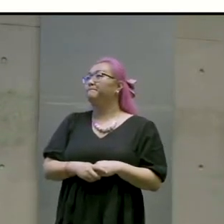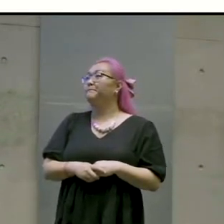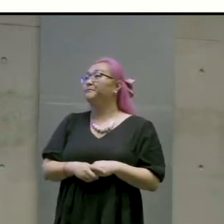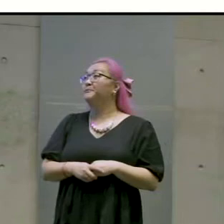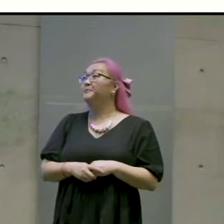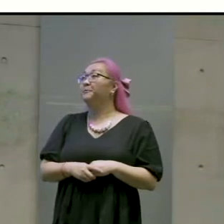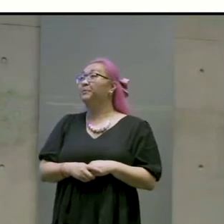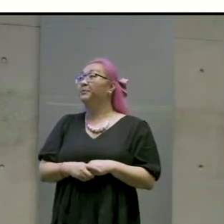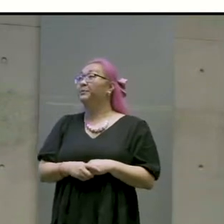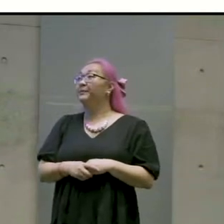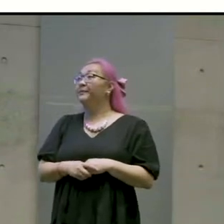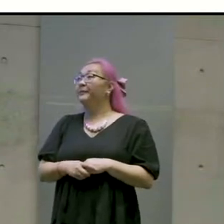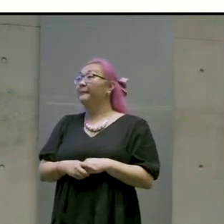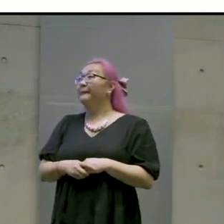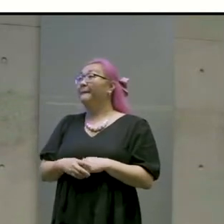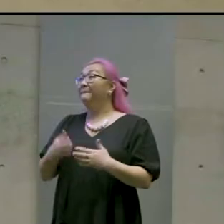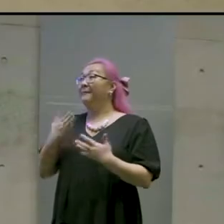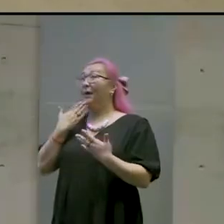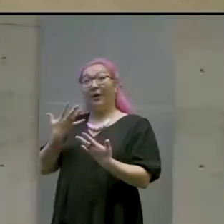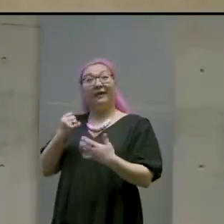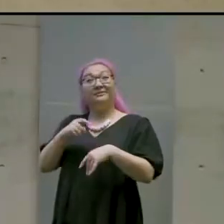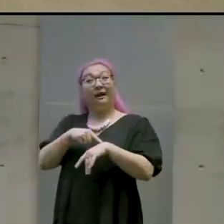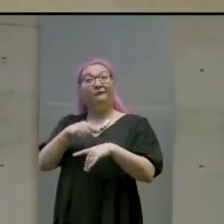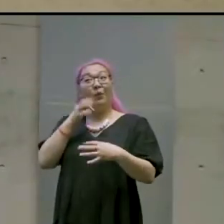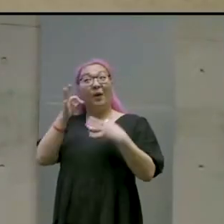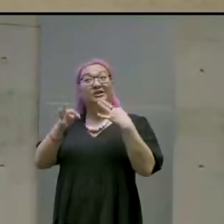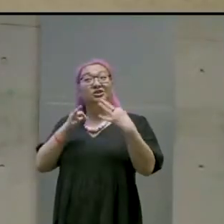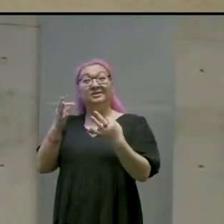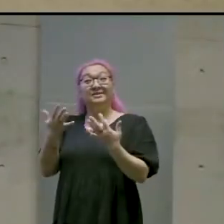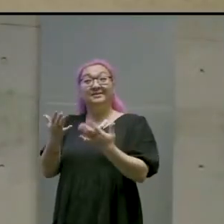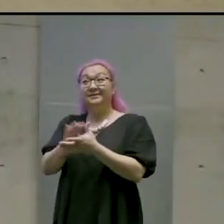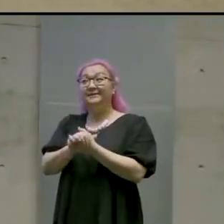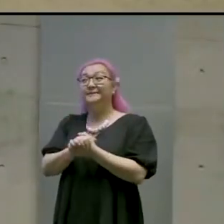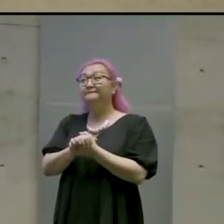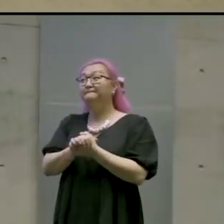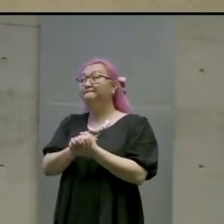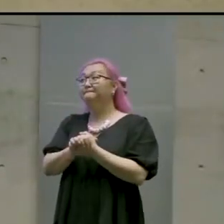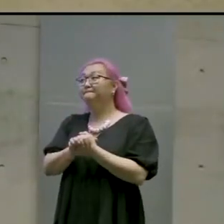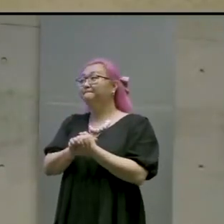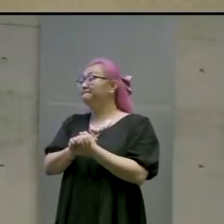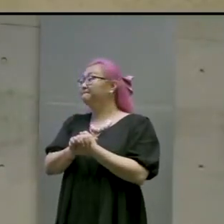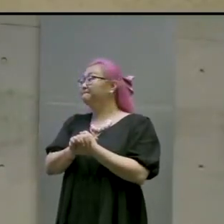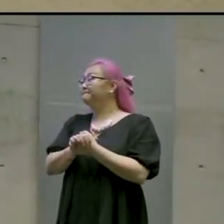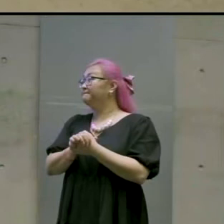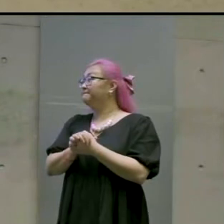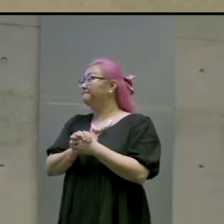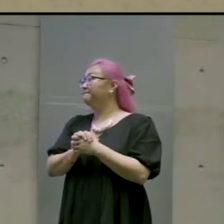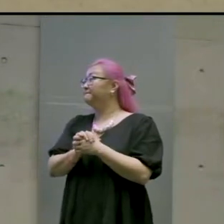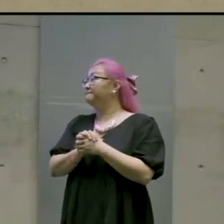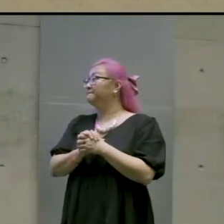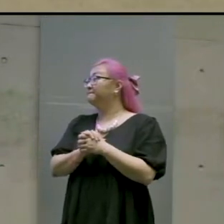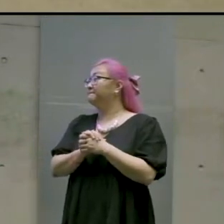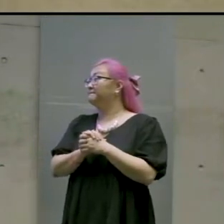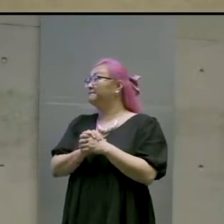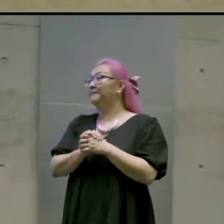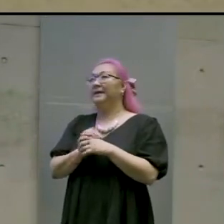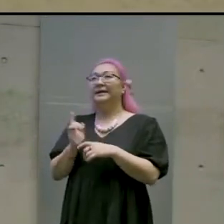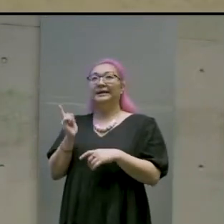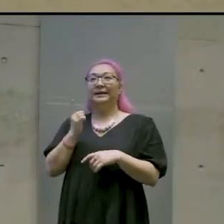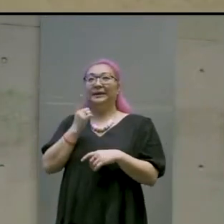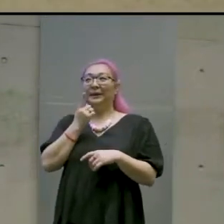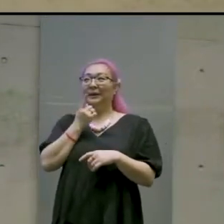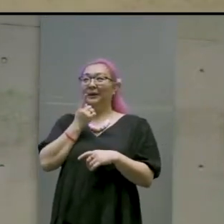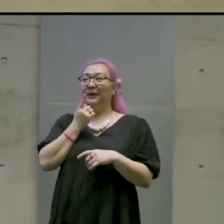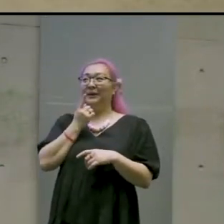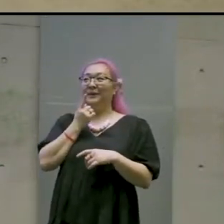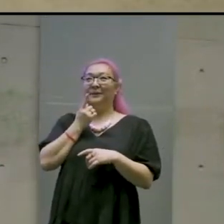Thank you, Nina. We do have time for questions. If I can see many hands. Despite the slight disaster, we actually still have